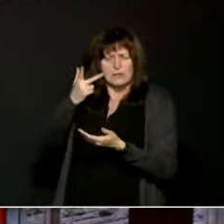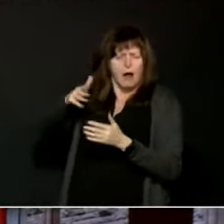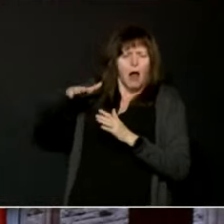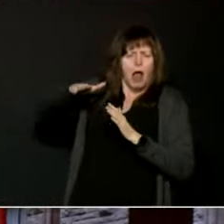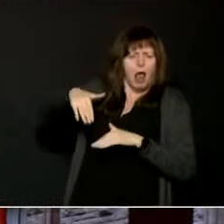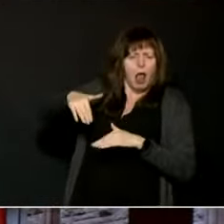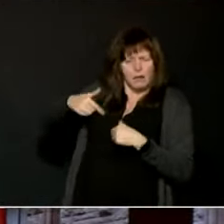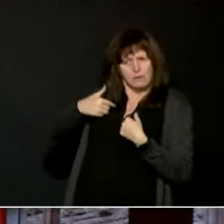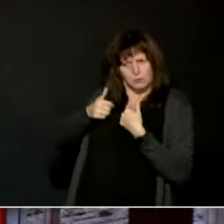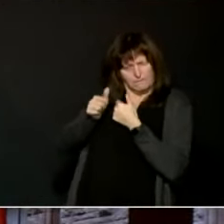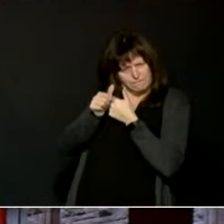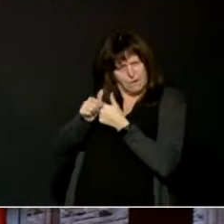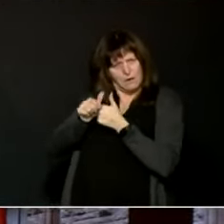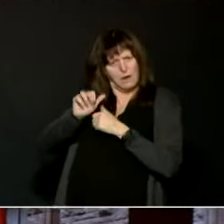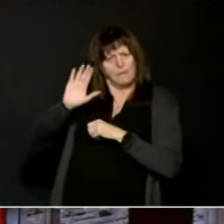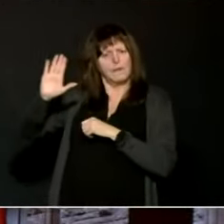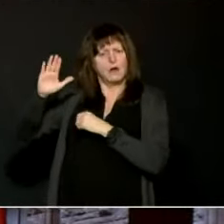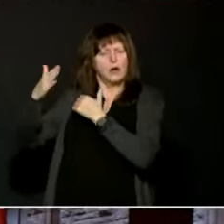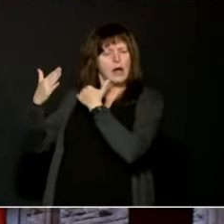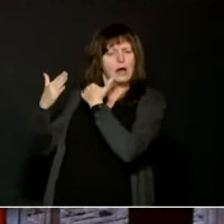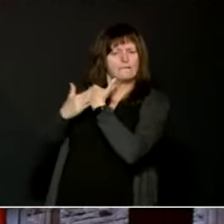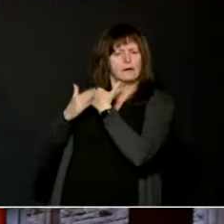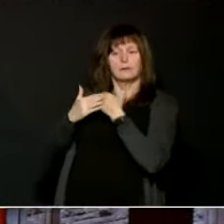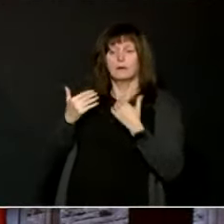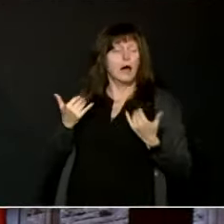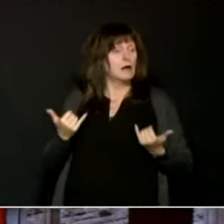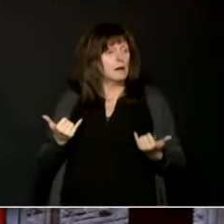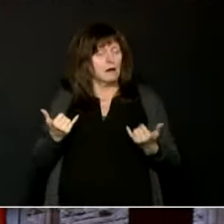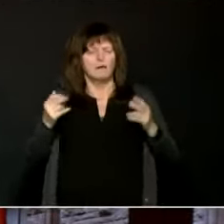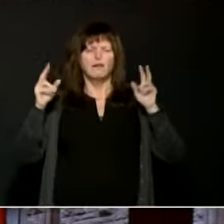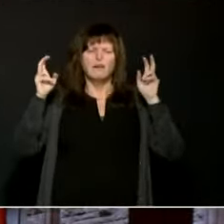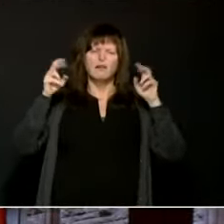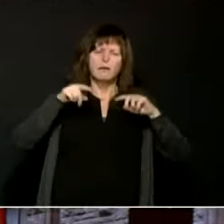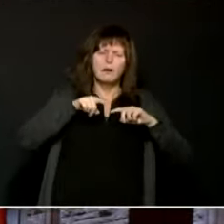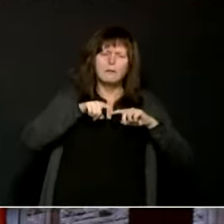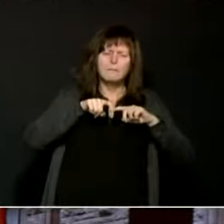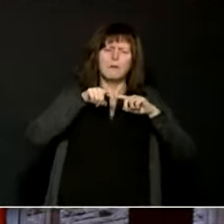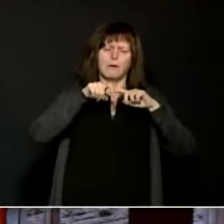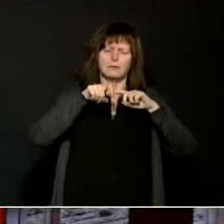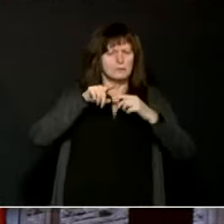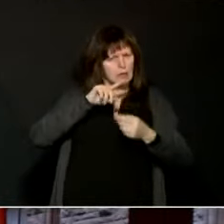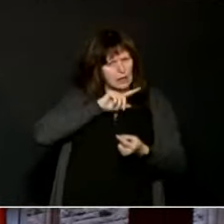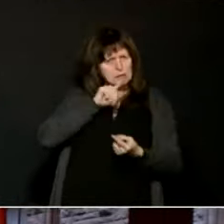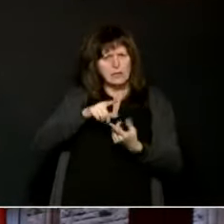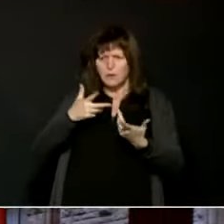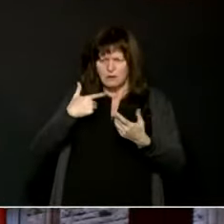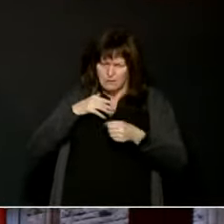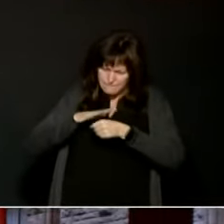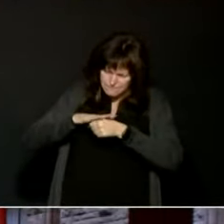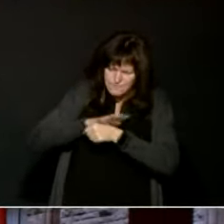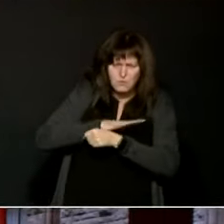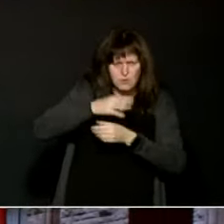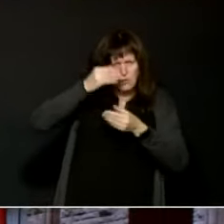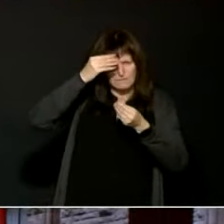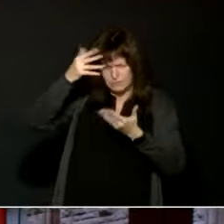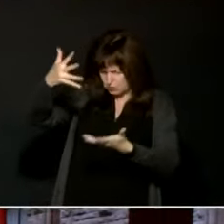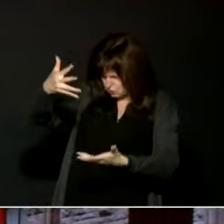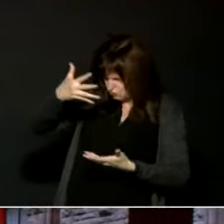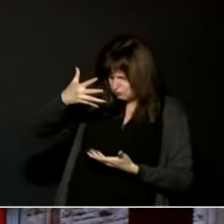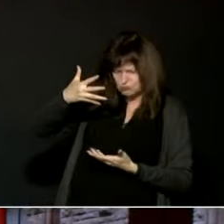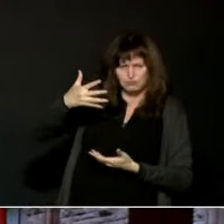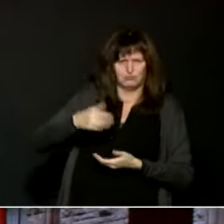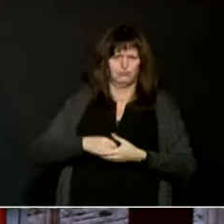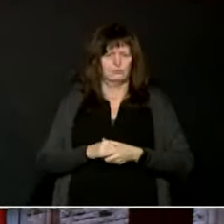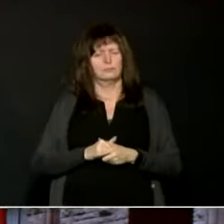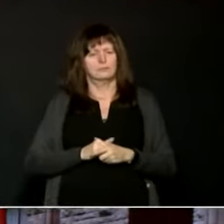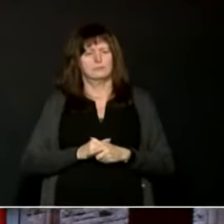few days to get the data we need to do to advise on that. Of course, in Ontario, we haven't, our guidance hasn't been out to